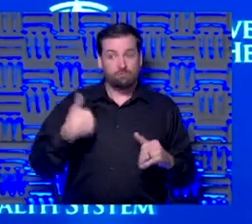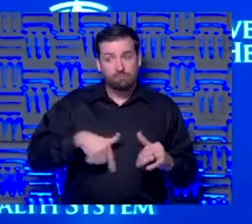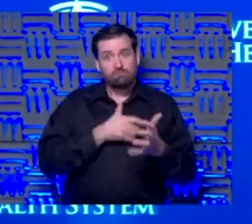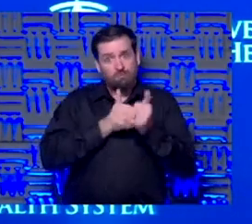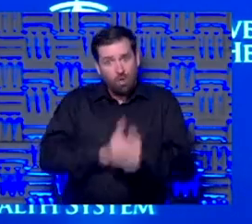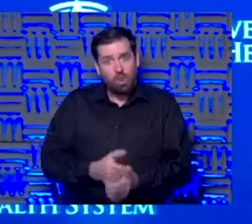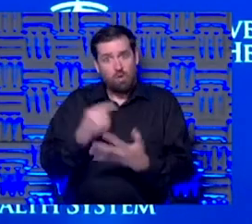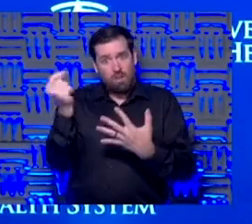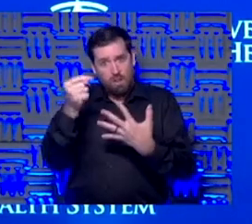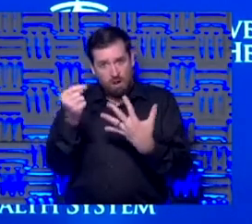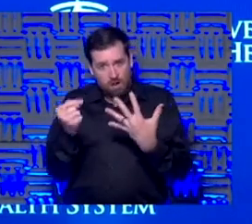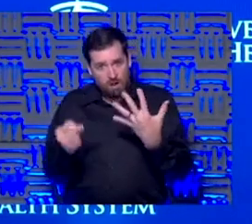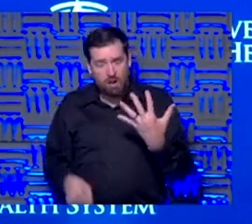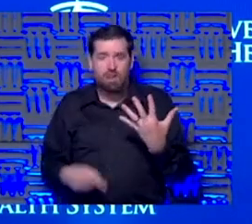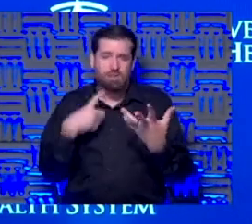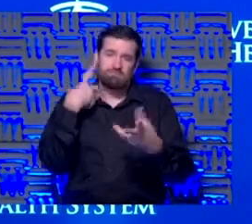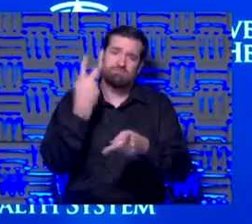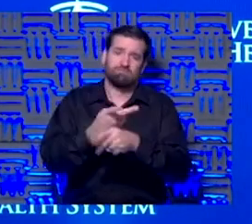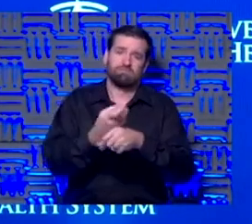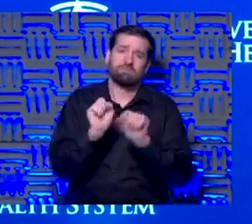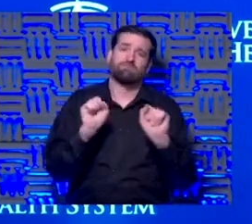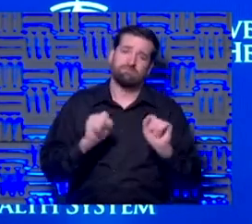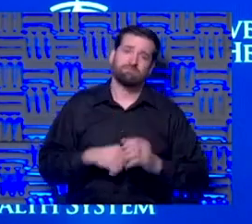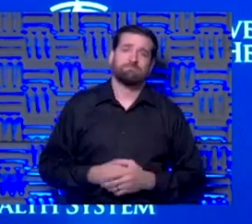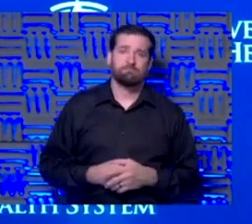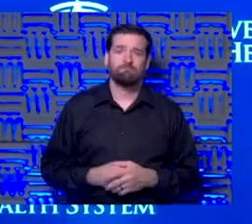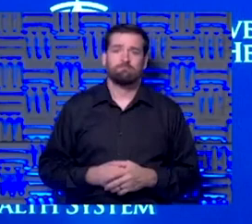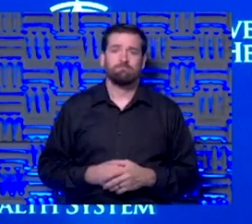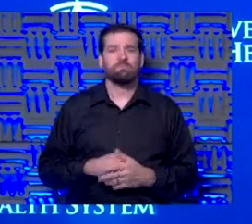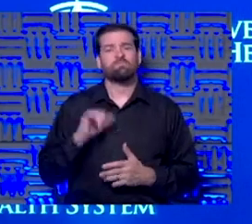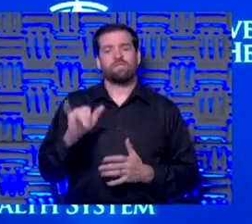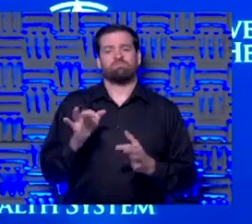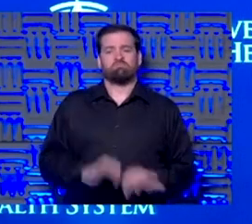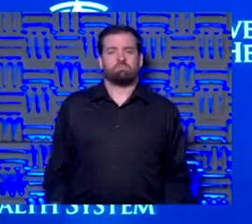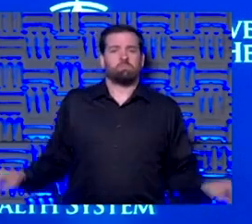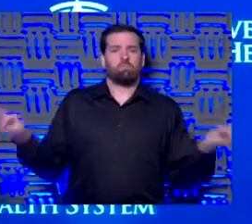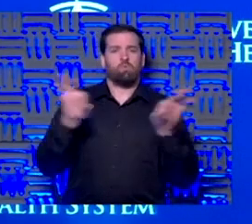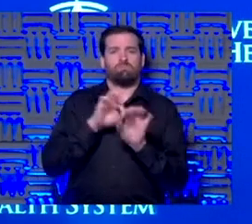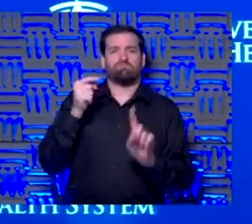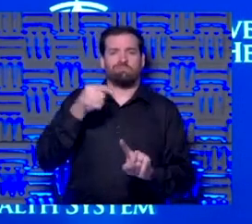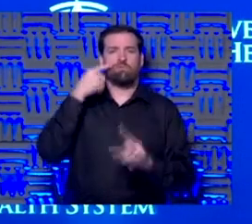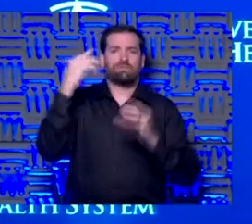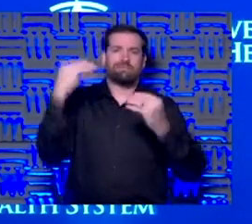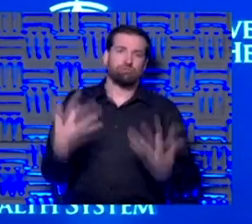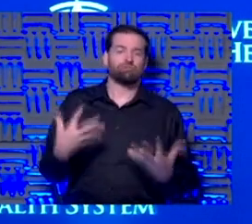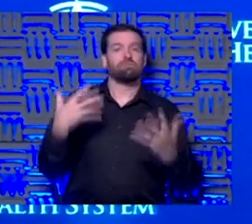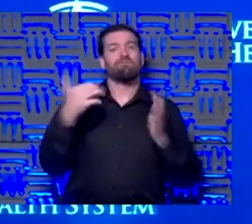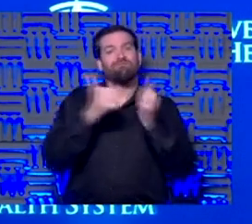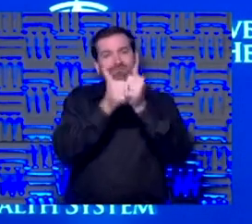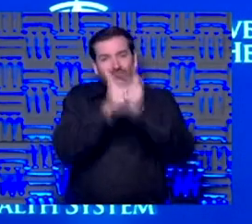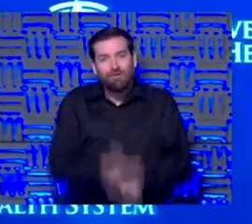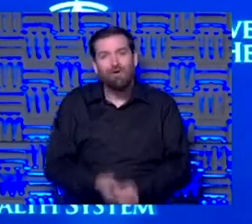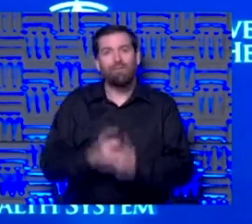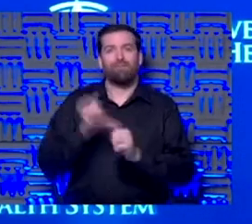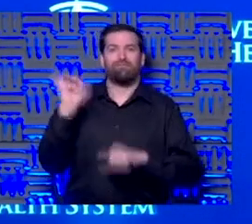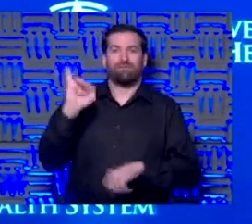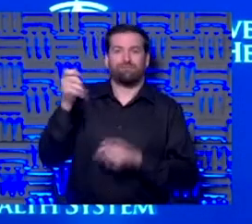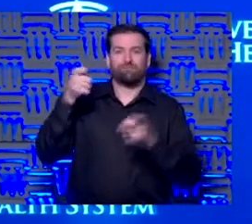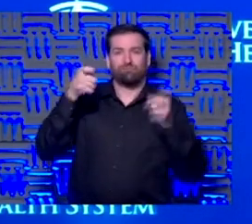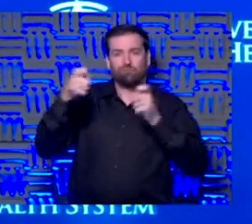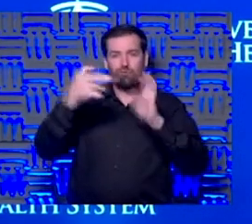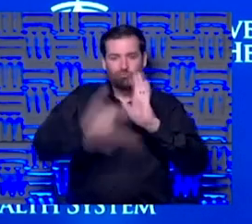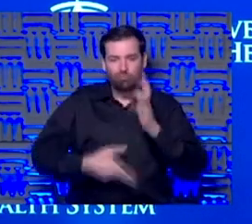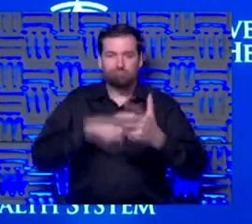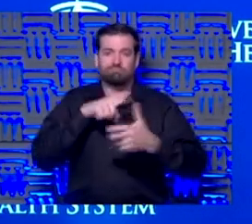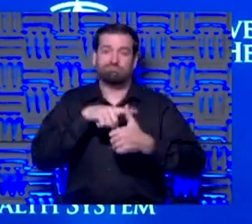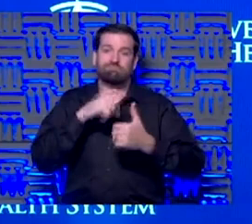have to really stay safe. So I think that's the key for teachers. To follow the rules of infection control. Wear a